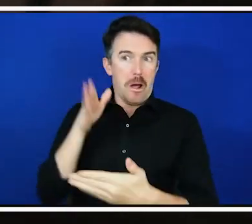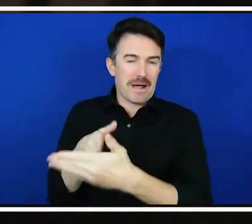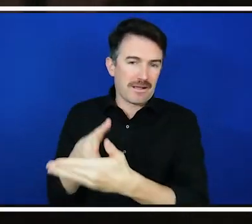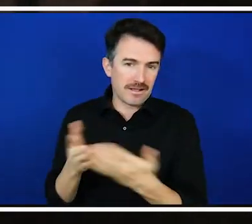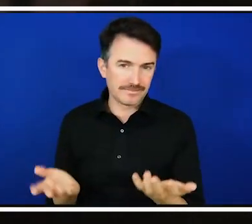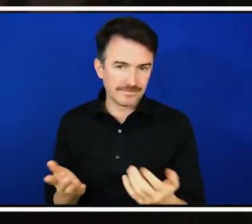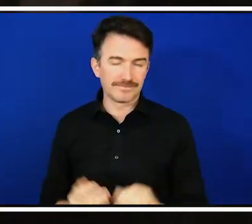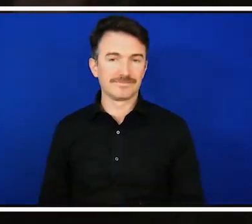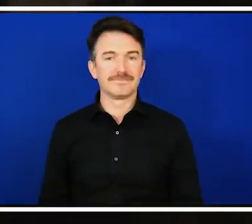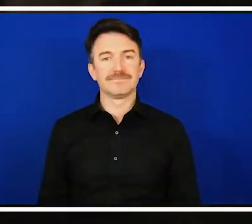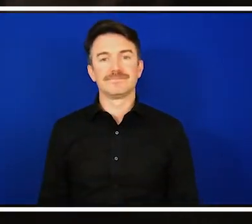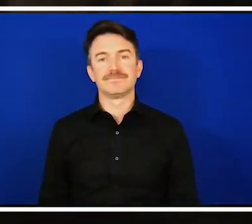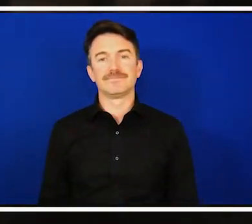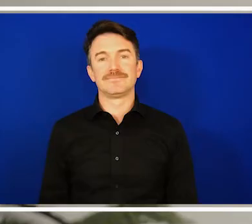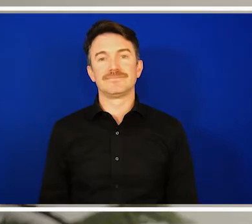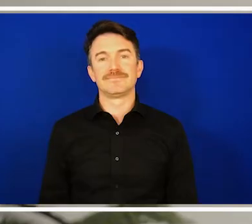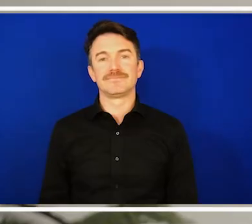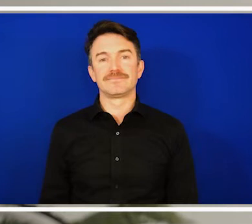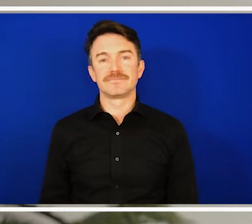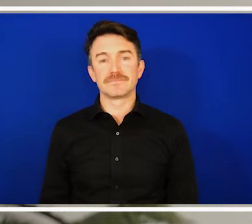Brian Russell, Down Syndrome Society.